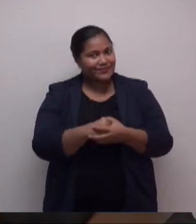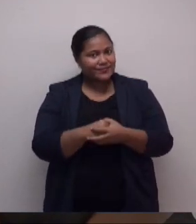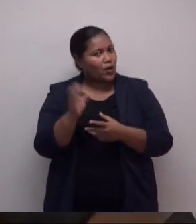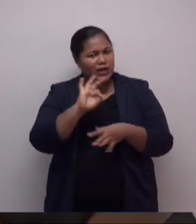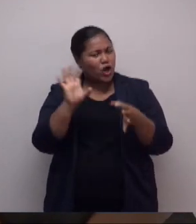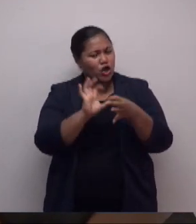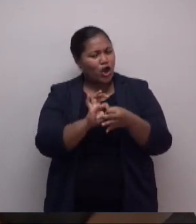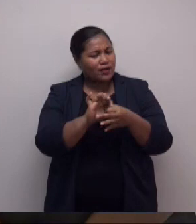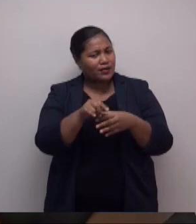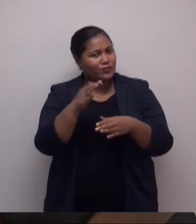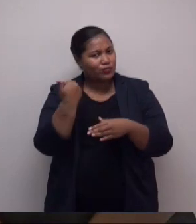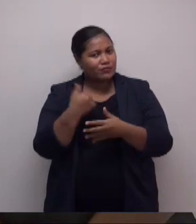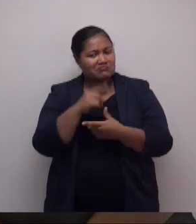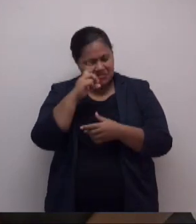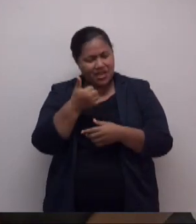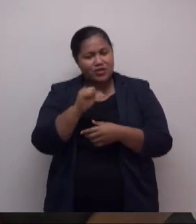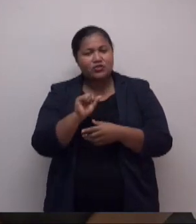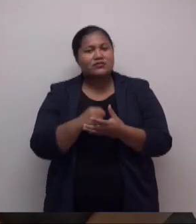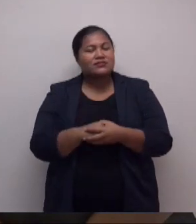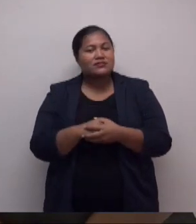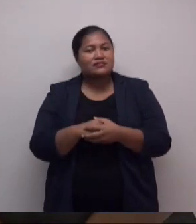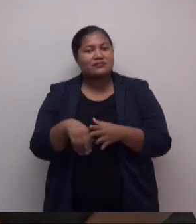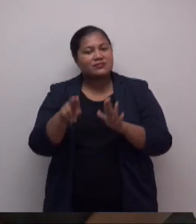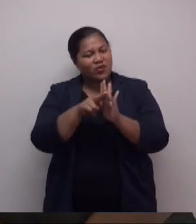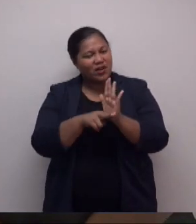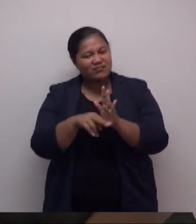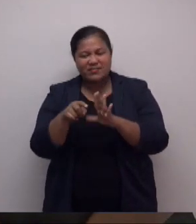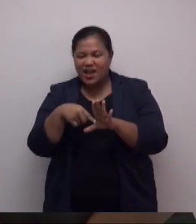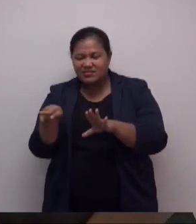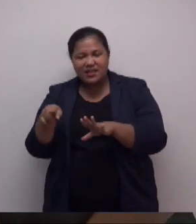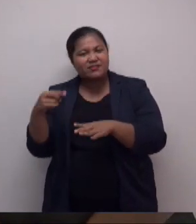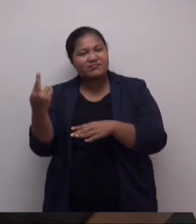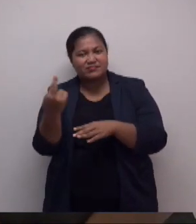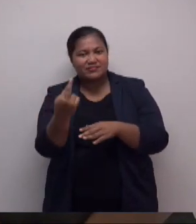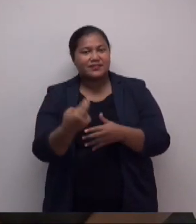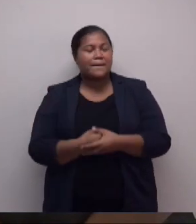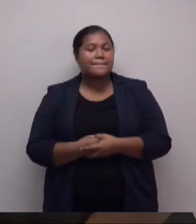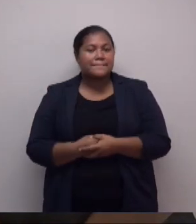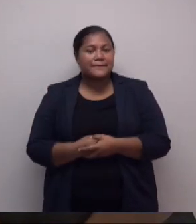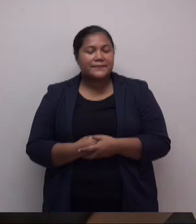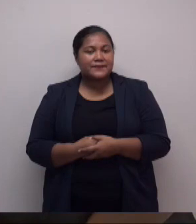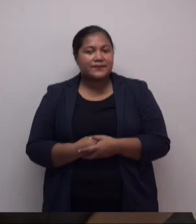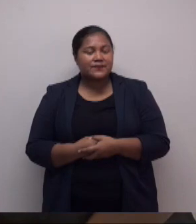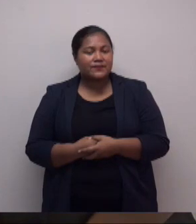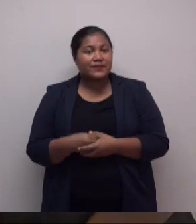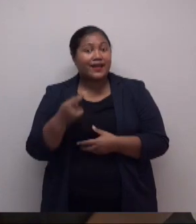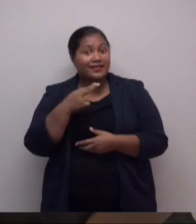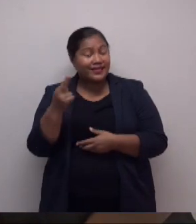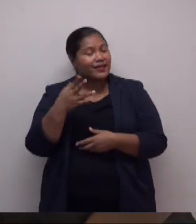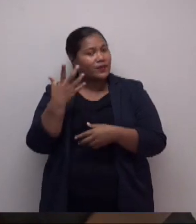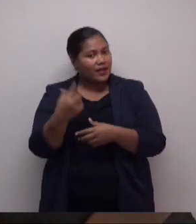in a room. They can use all hotel amenities and get settled in. Then a rapid